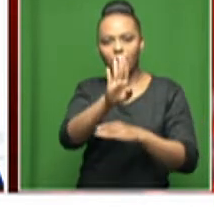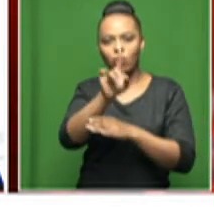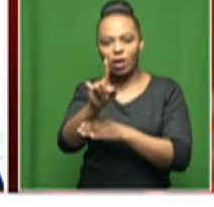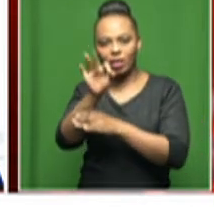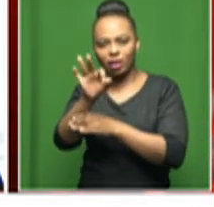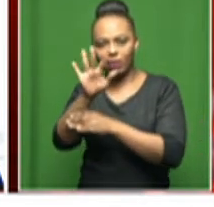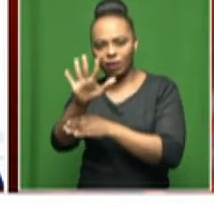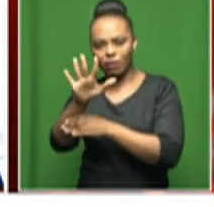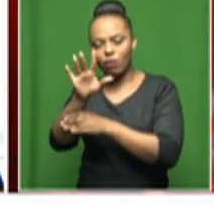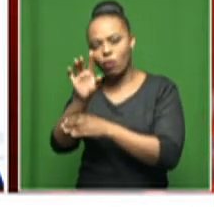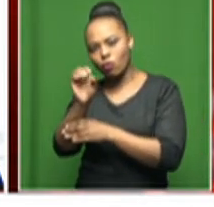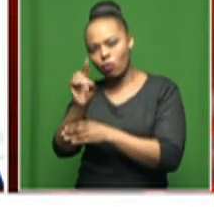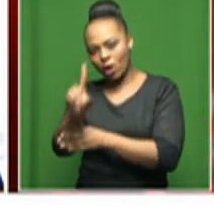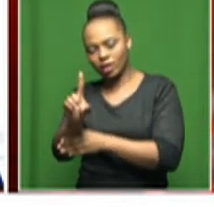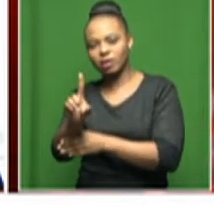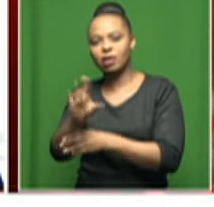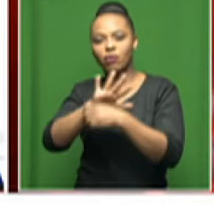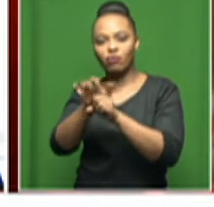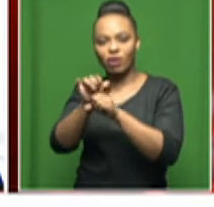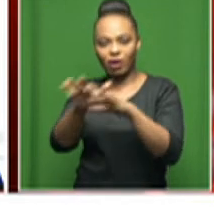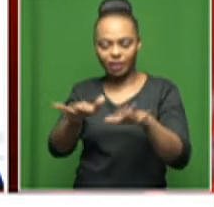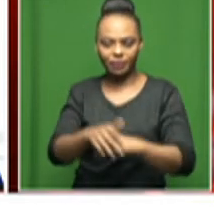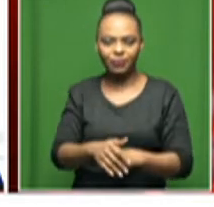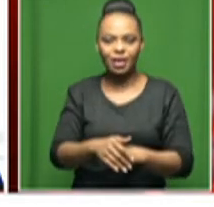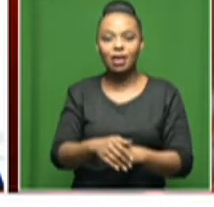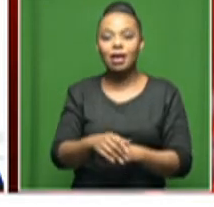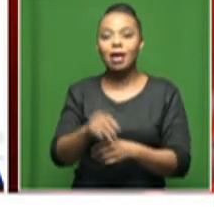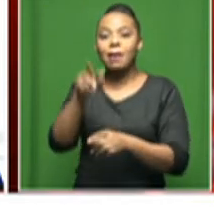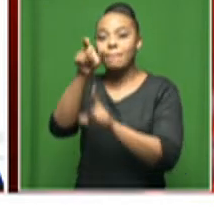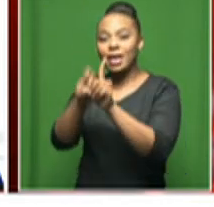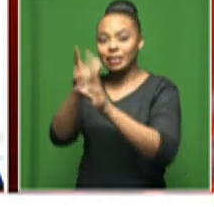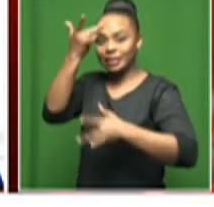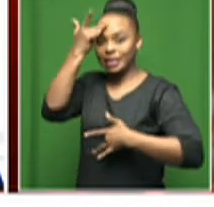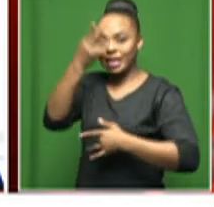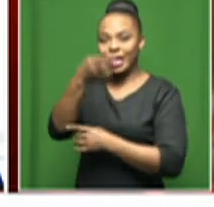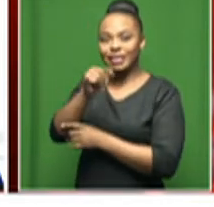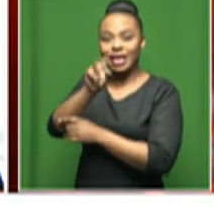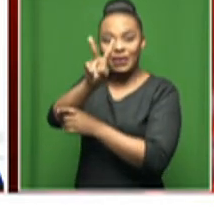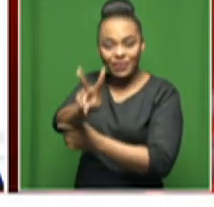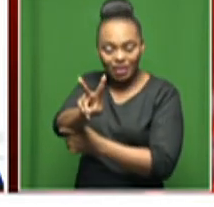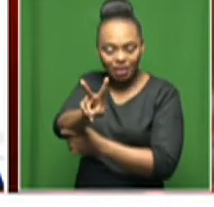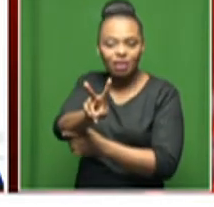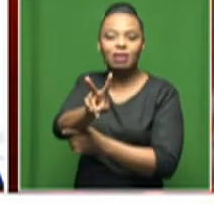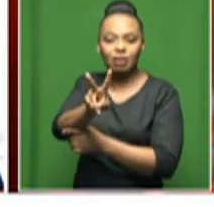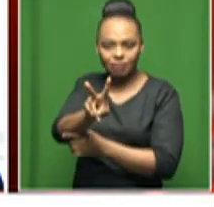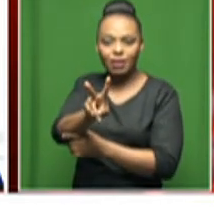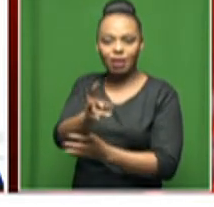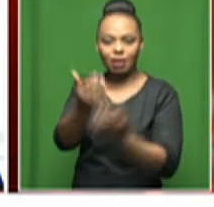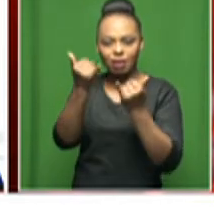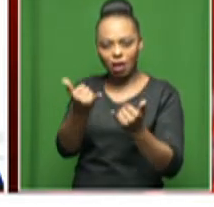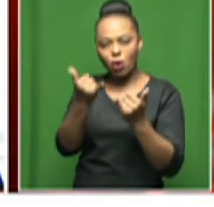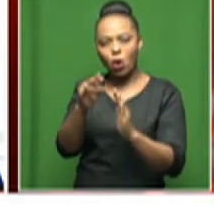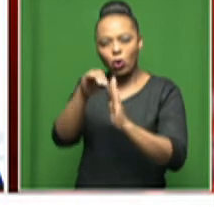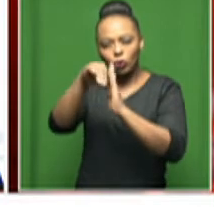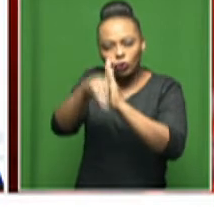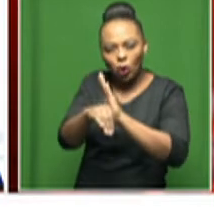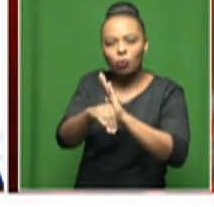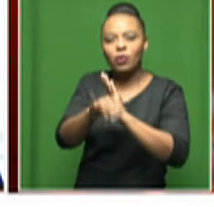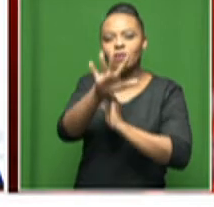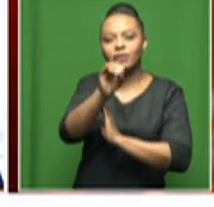B1351 variant. When including people with HIV in that analysis, that efficacy estimate drops to about